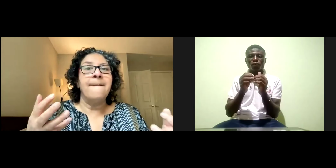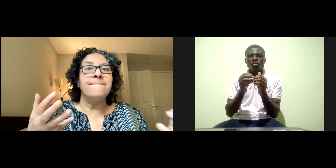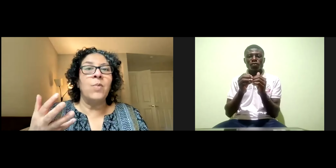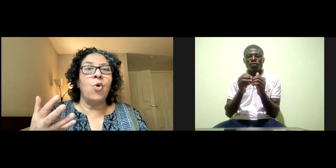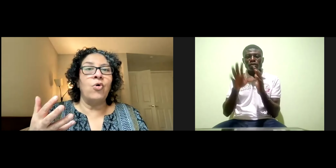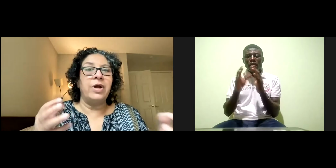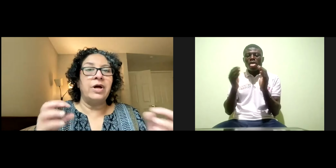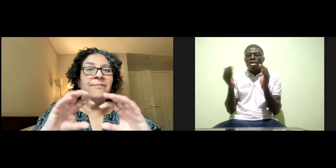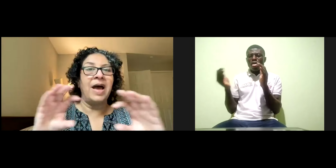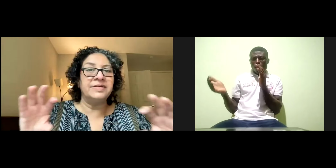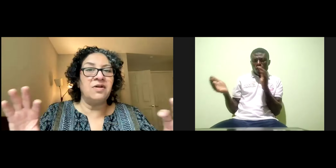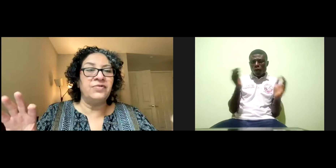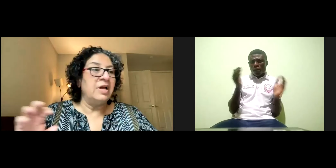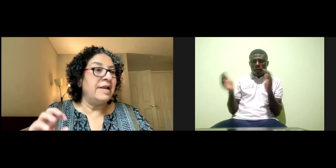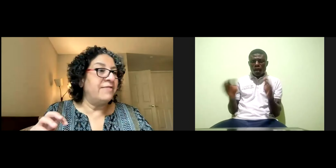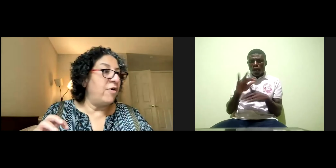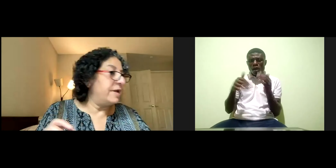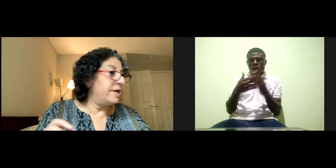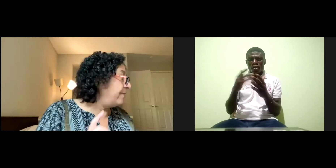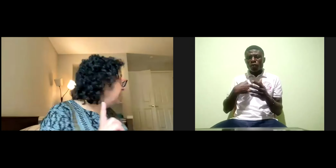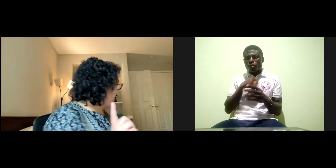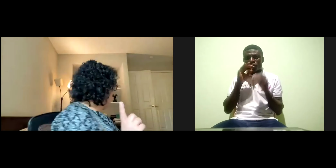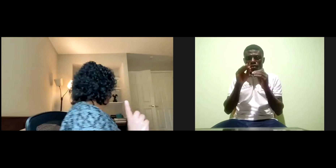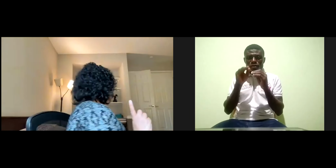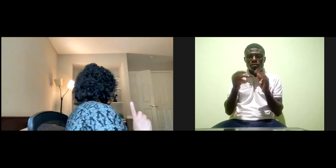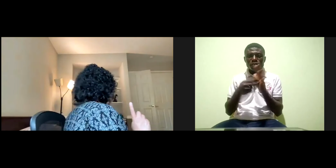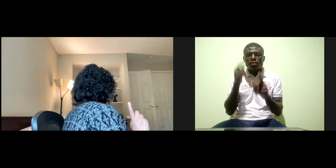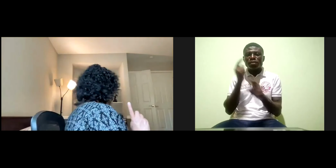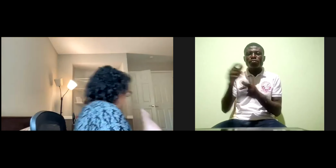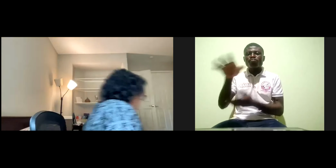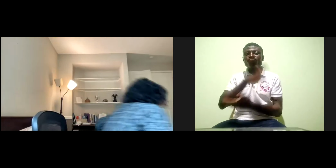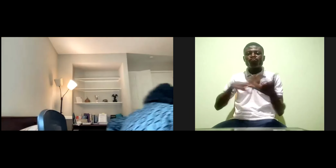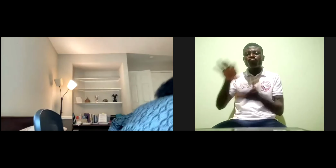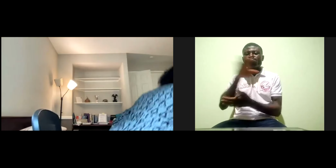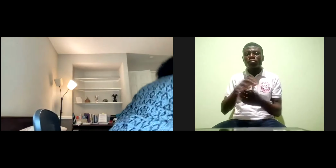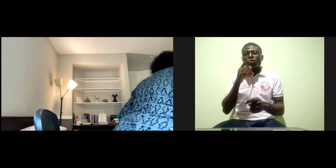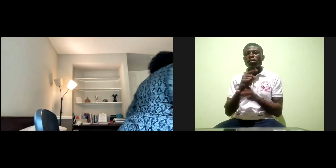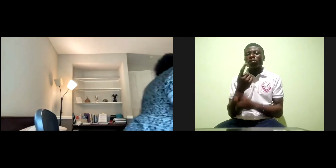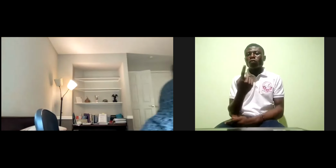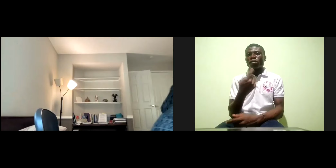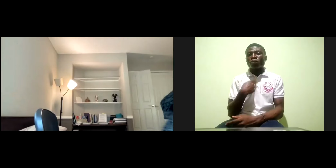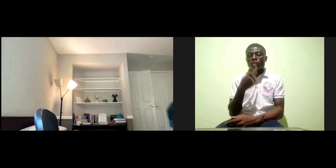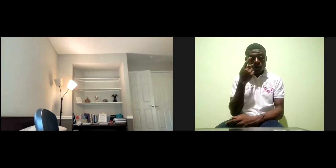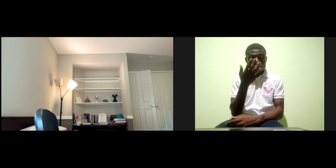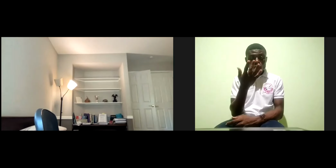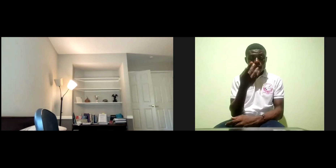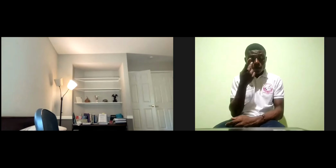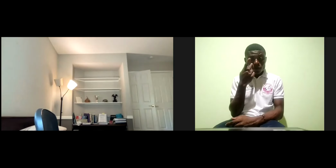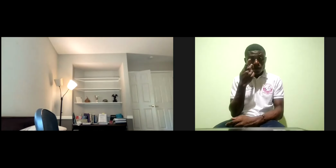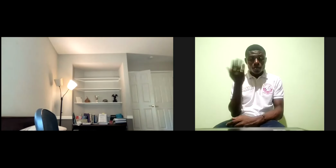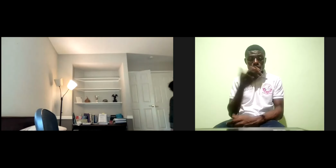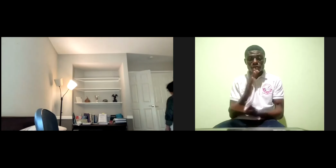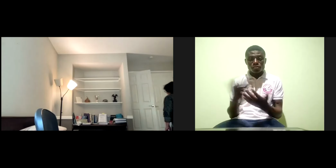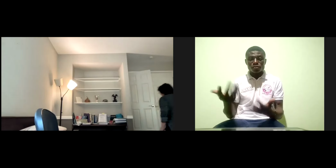comparison, more comparison of, like, for example, give me a moment. I can pull out a couple of things from my